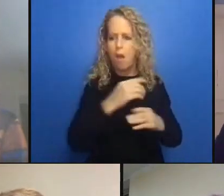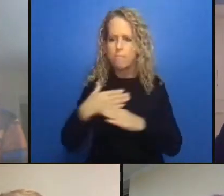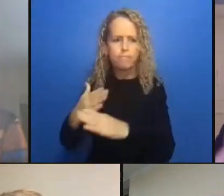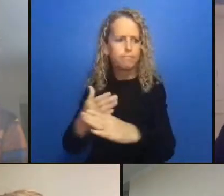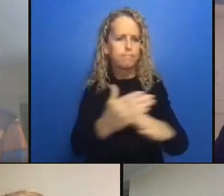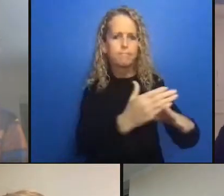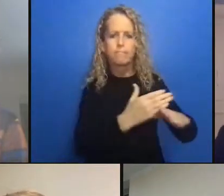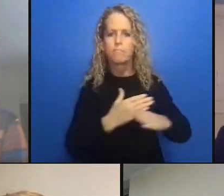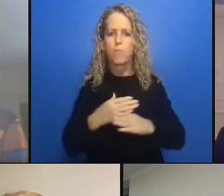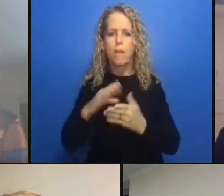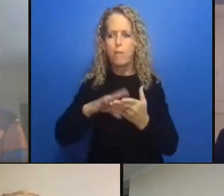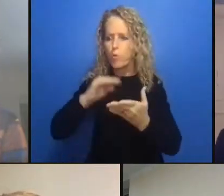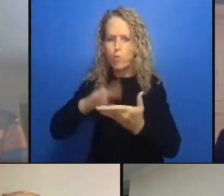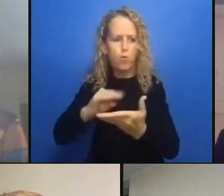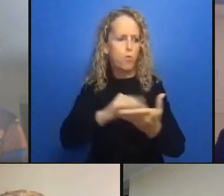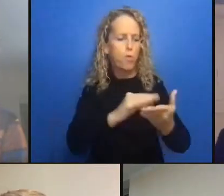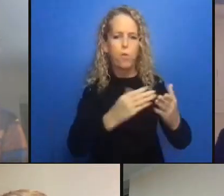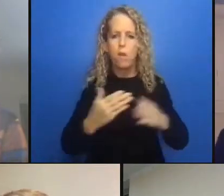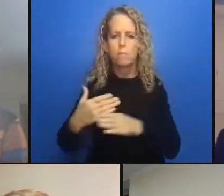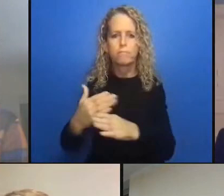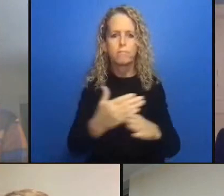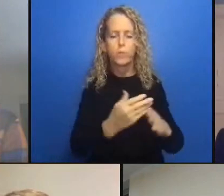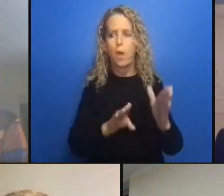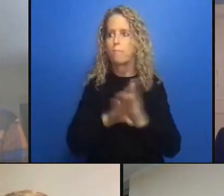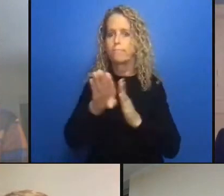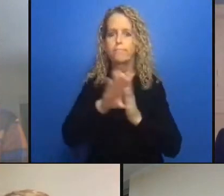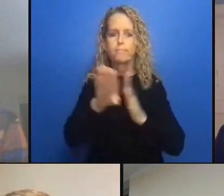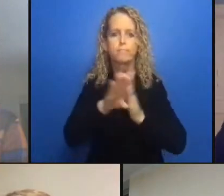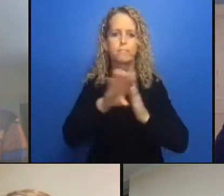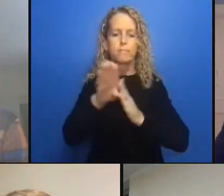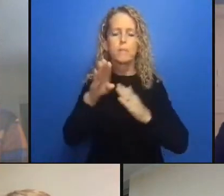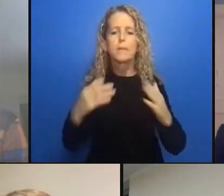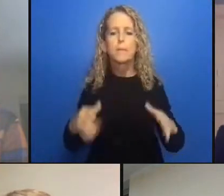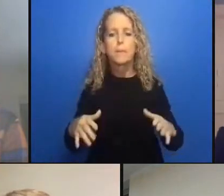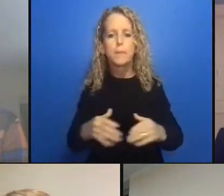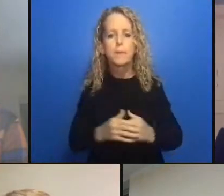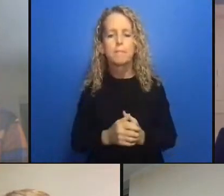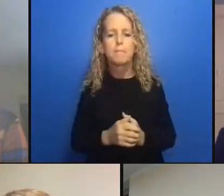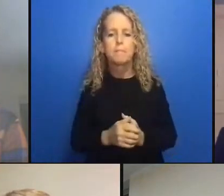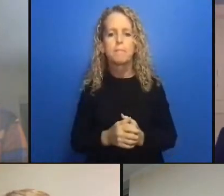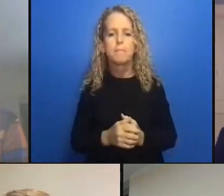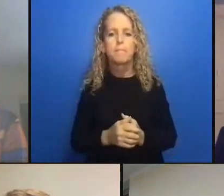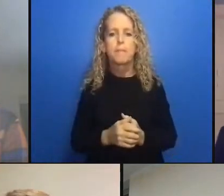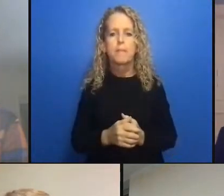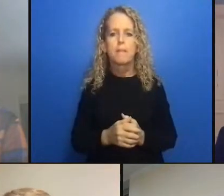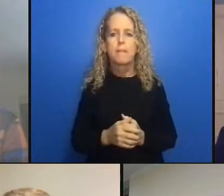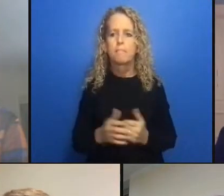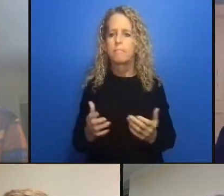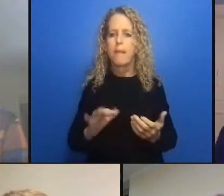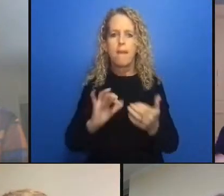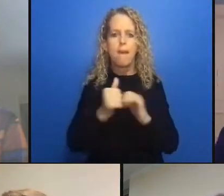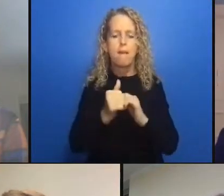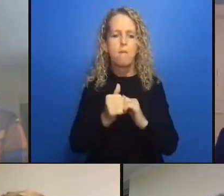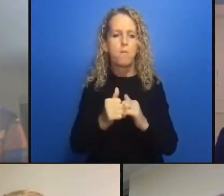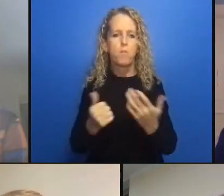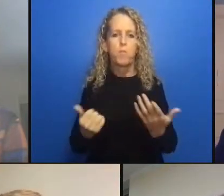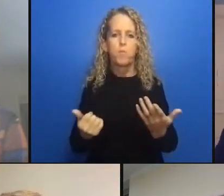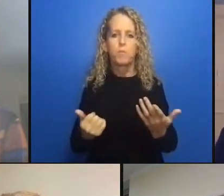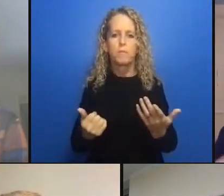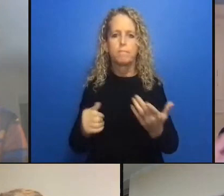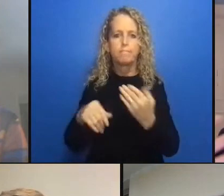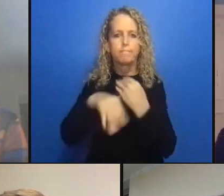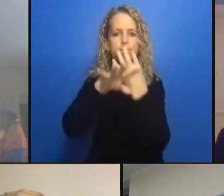this rapid development as we say, okay, well, you know, how do you reverse the classroom and how do you get engagement in this